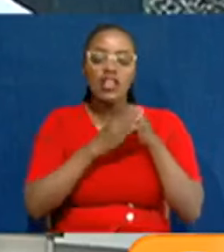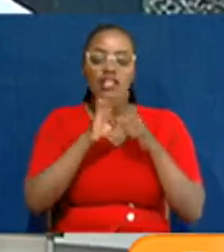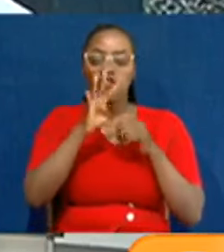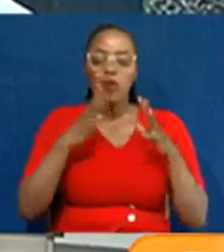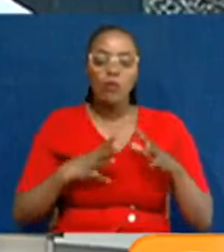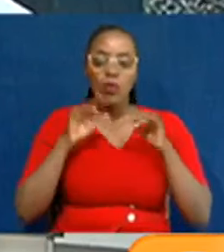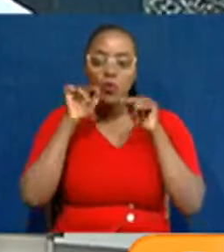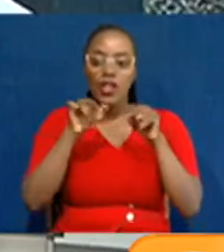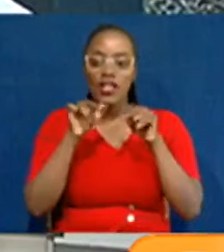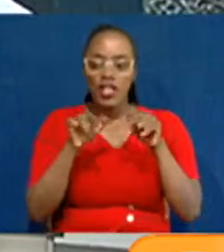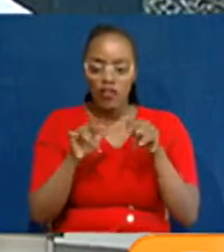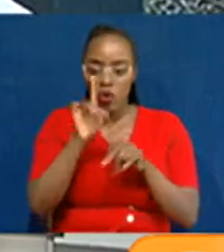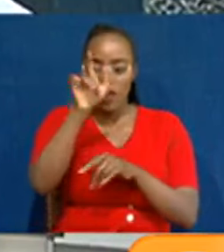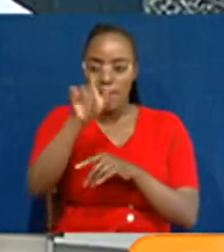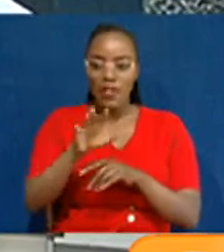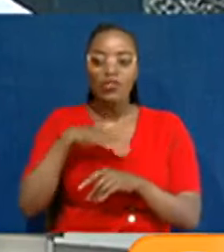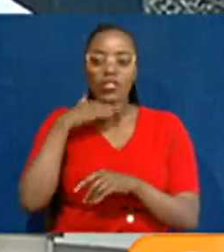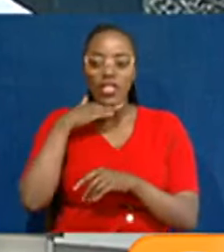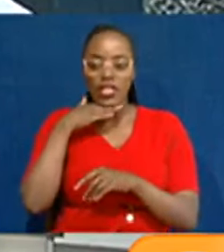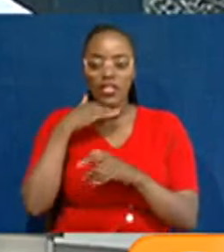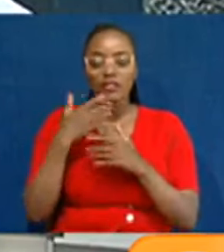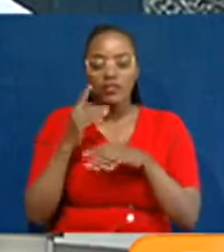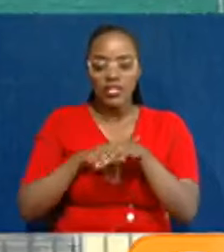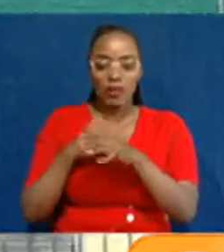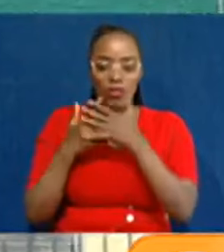accused persons after one of them died in custody.